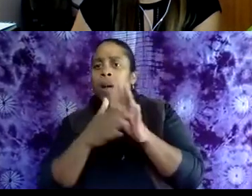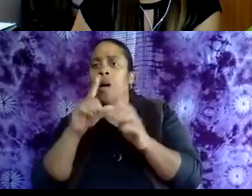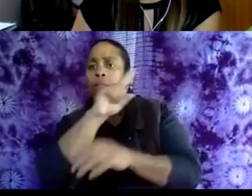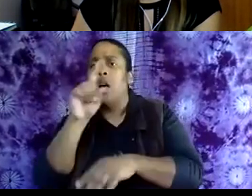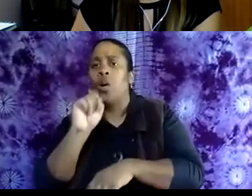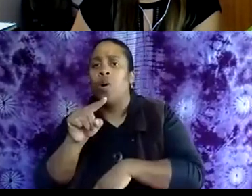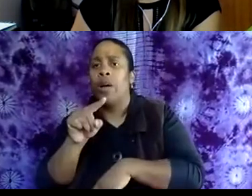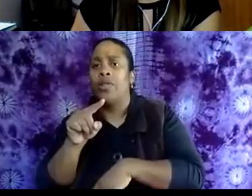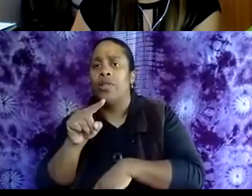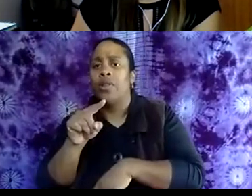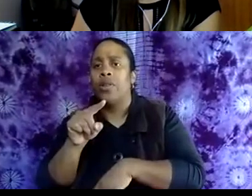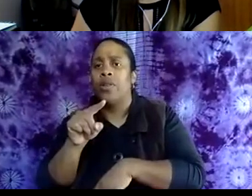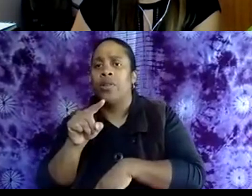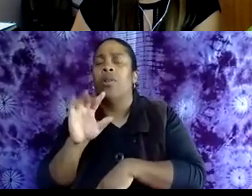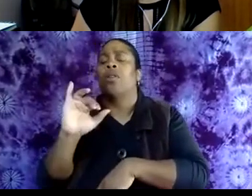How